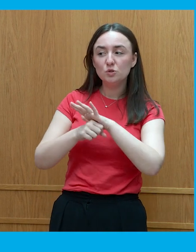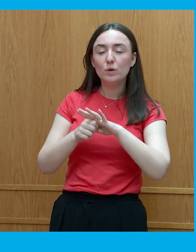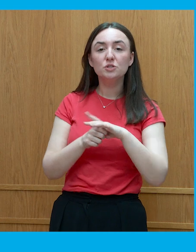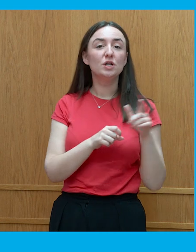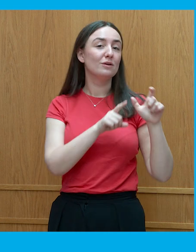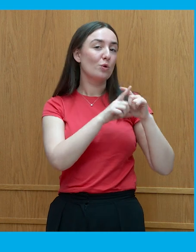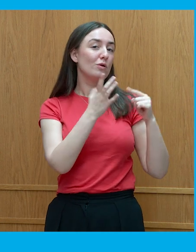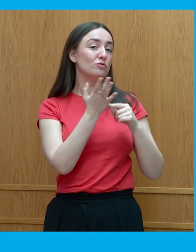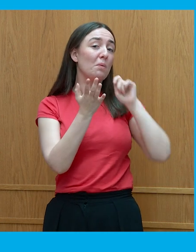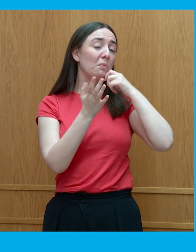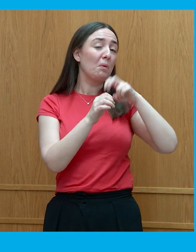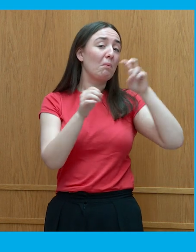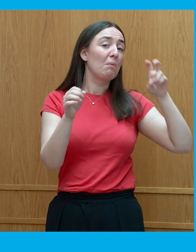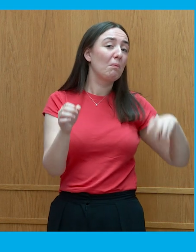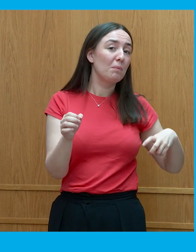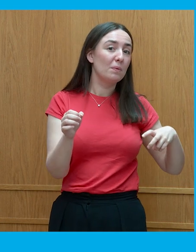withdraw?